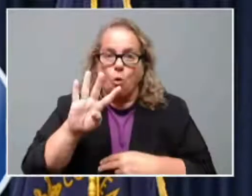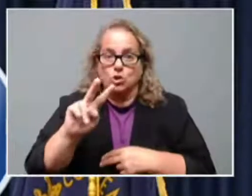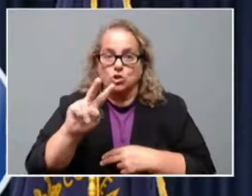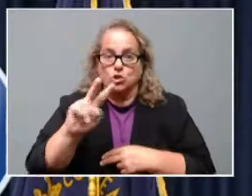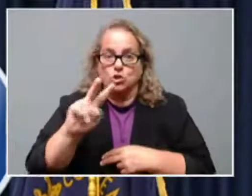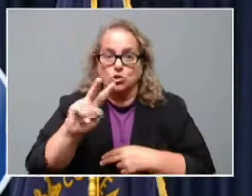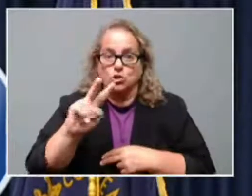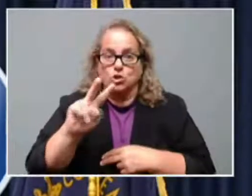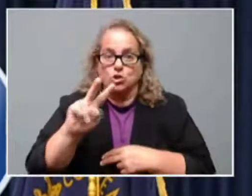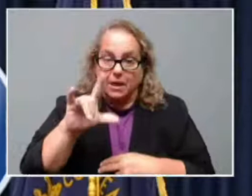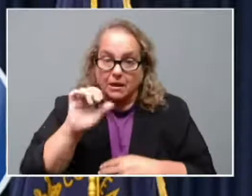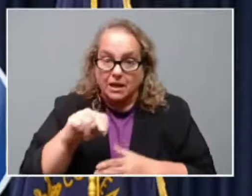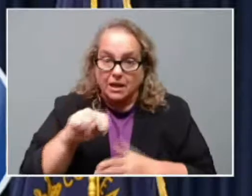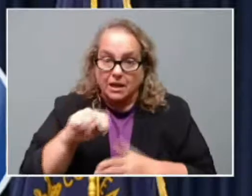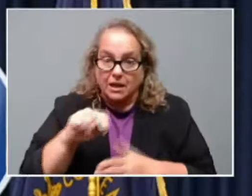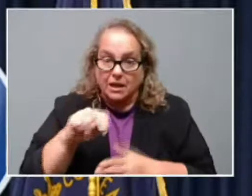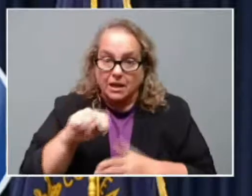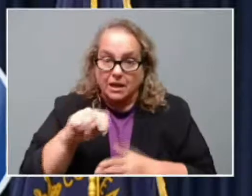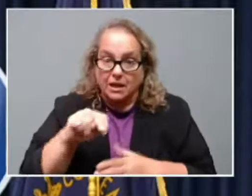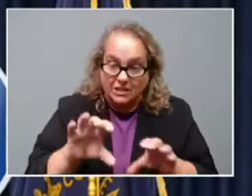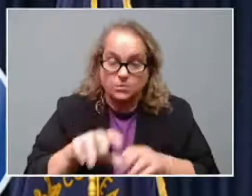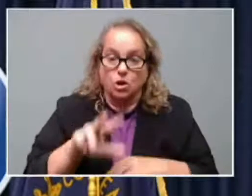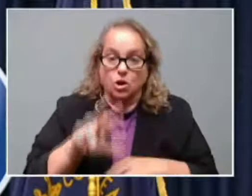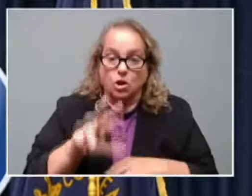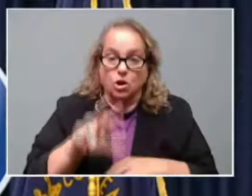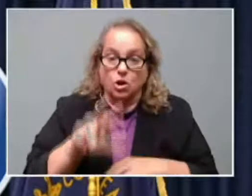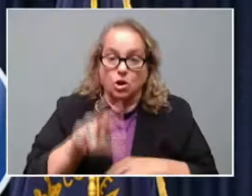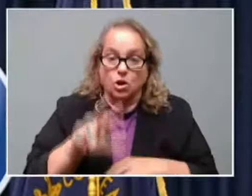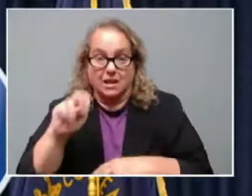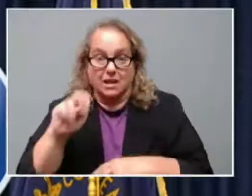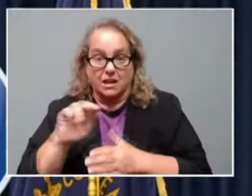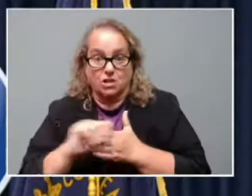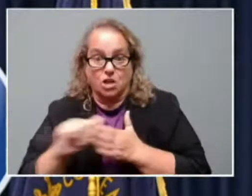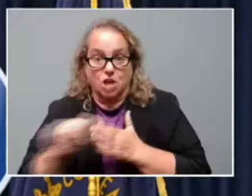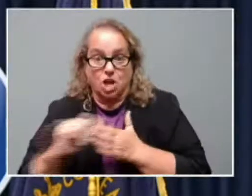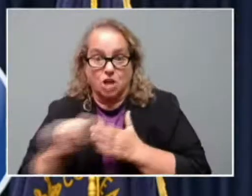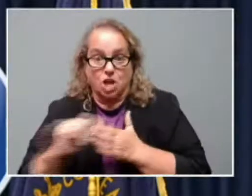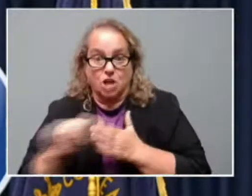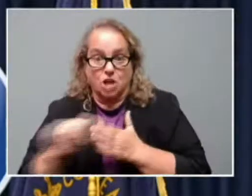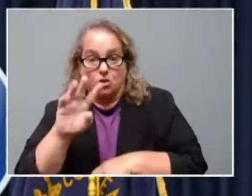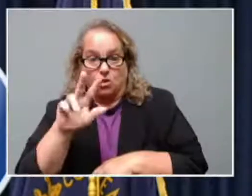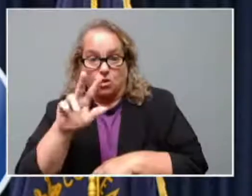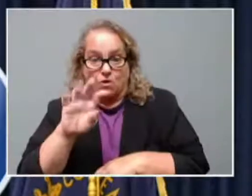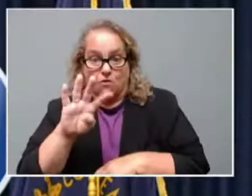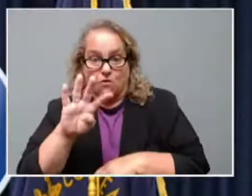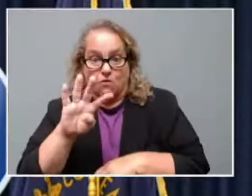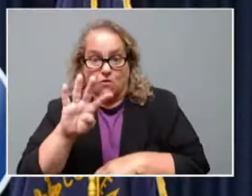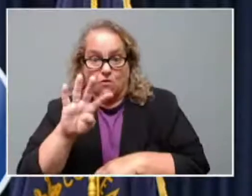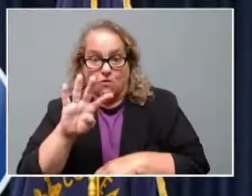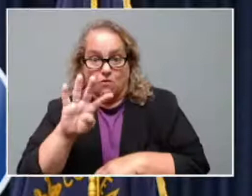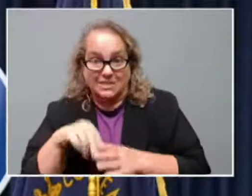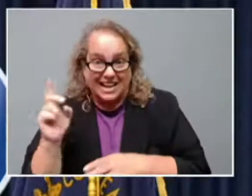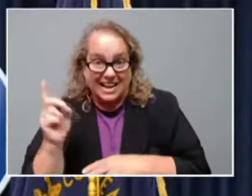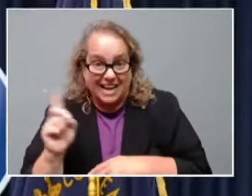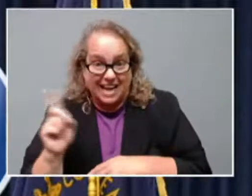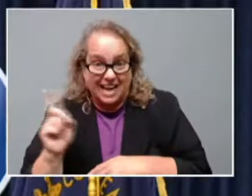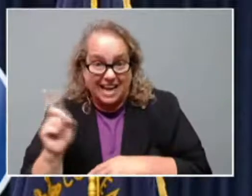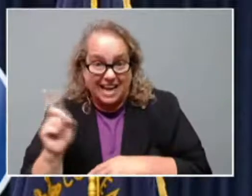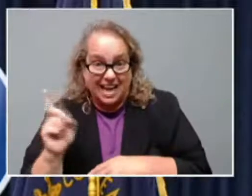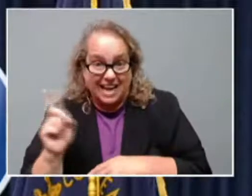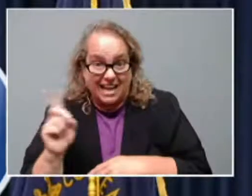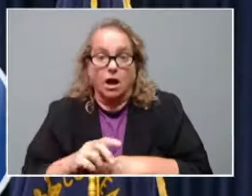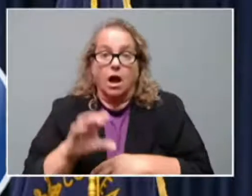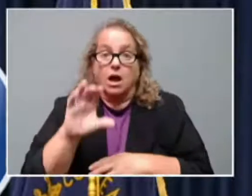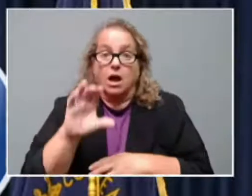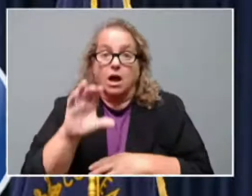Technology, a $3 million investment, creating 445 jobs in Danville. The Cumberlands region, these are ad districts,